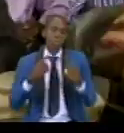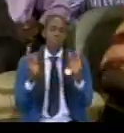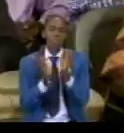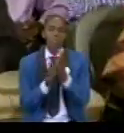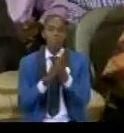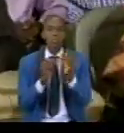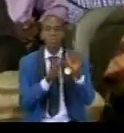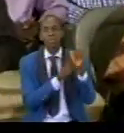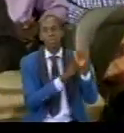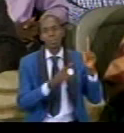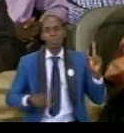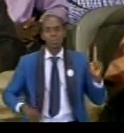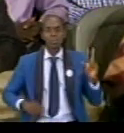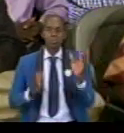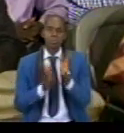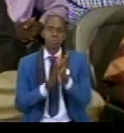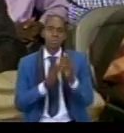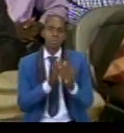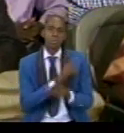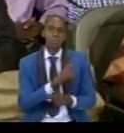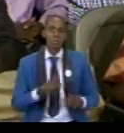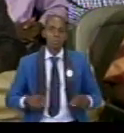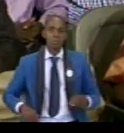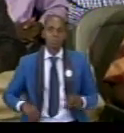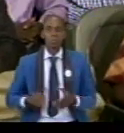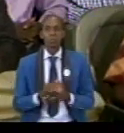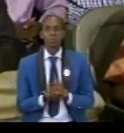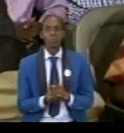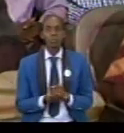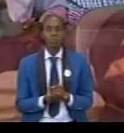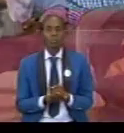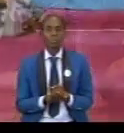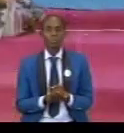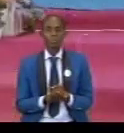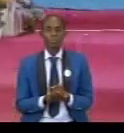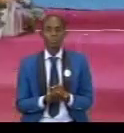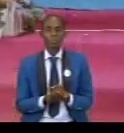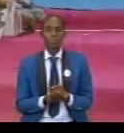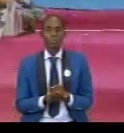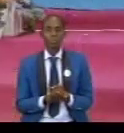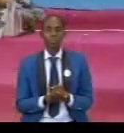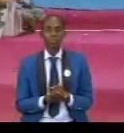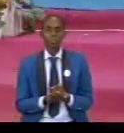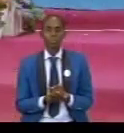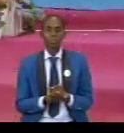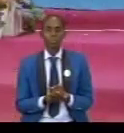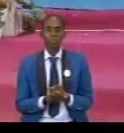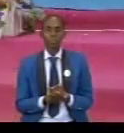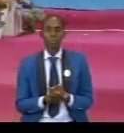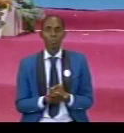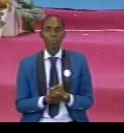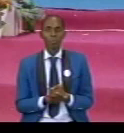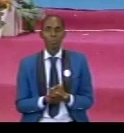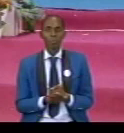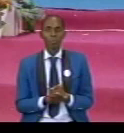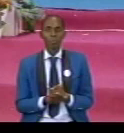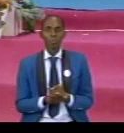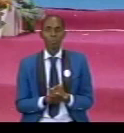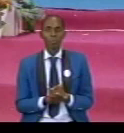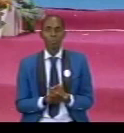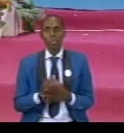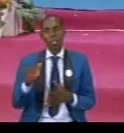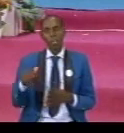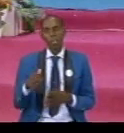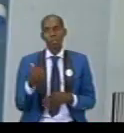Praise the Lord. Praise the Lord. She moving object in the body disappeared. Another